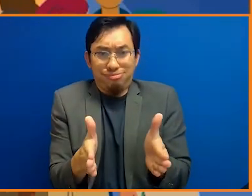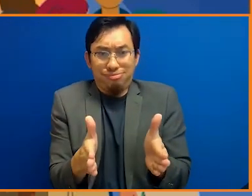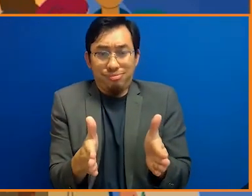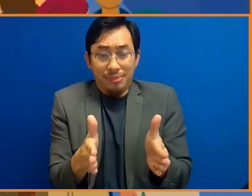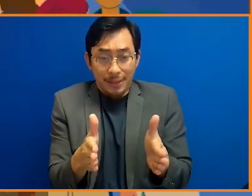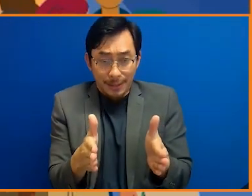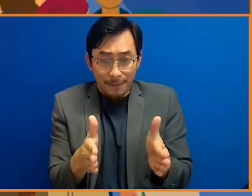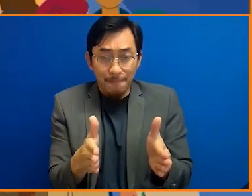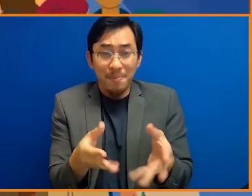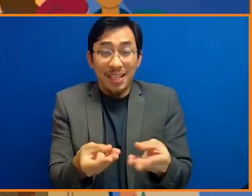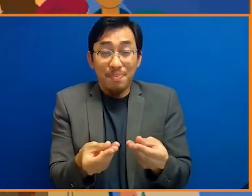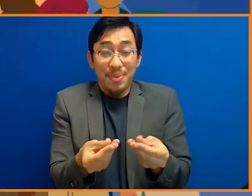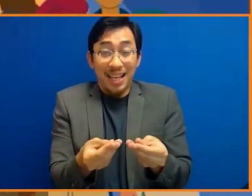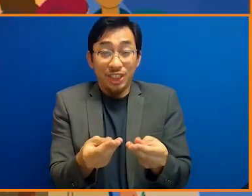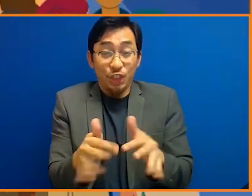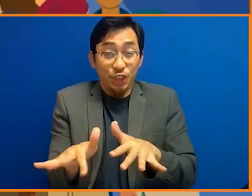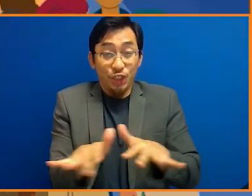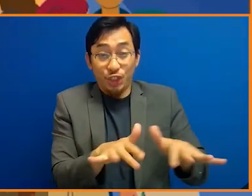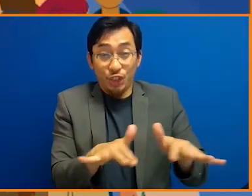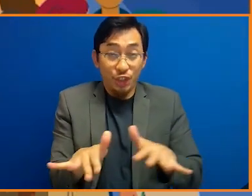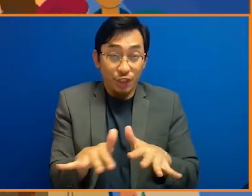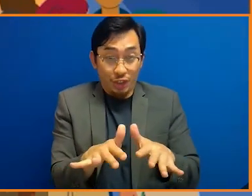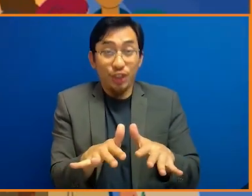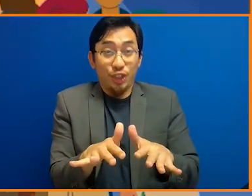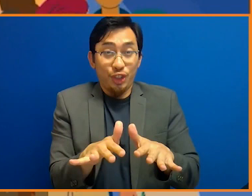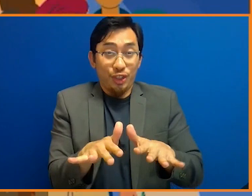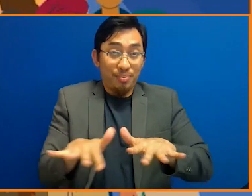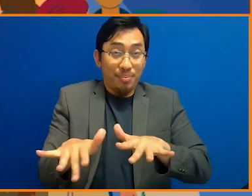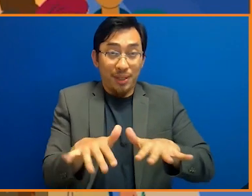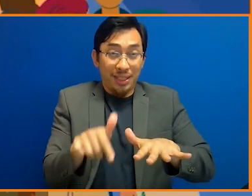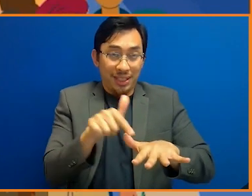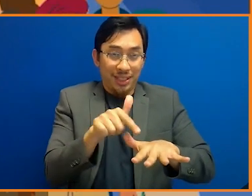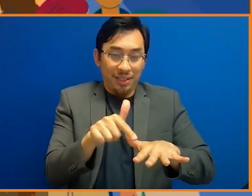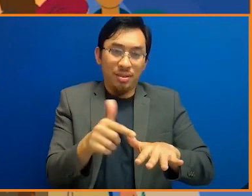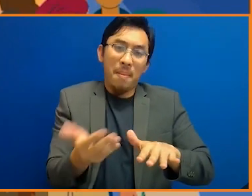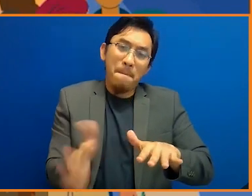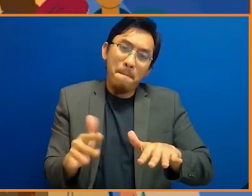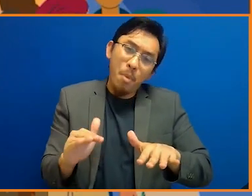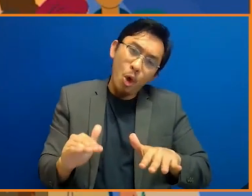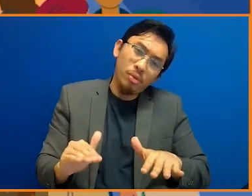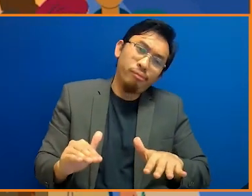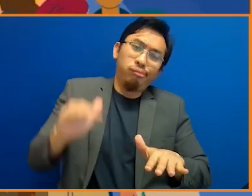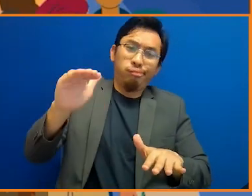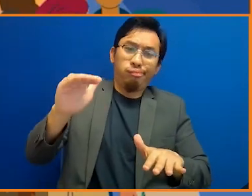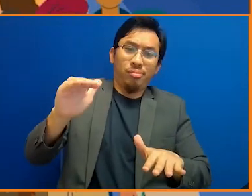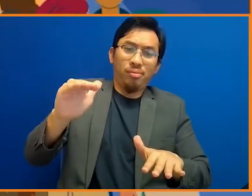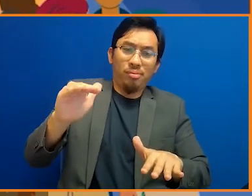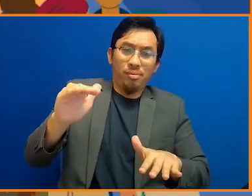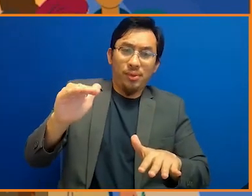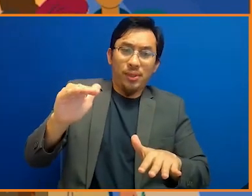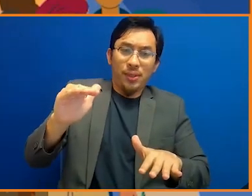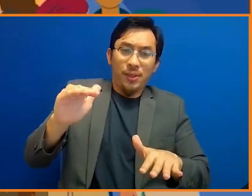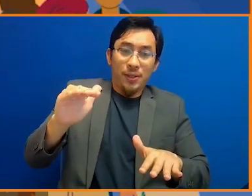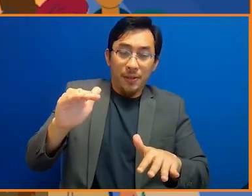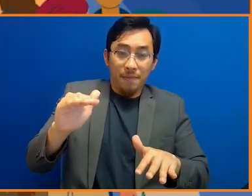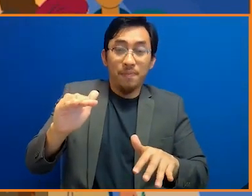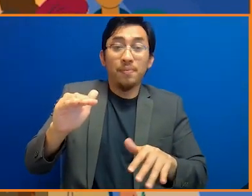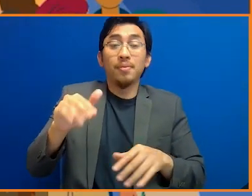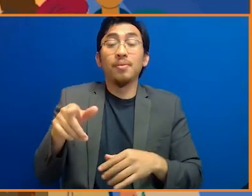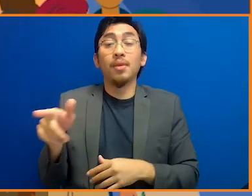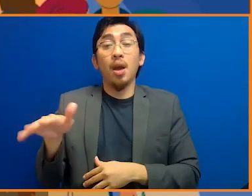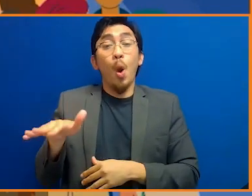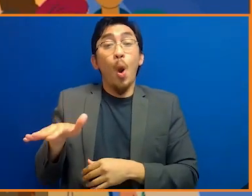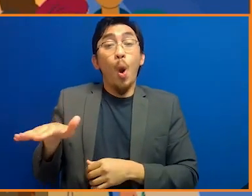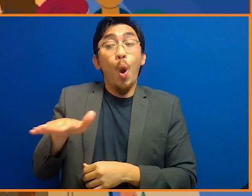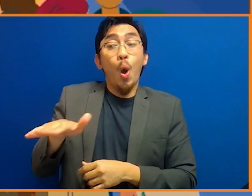seawall, which will also reach the sandy beach. And then the height is